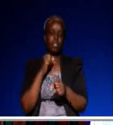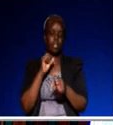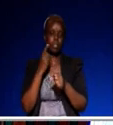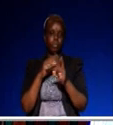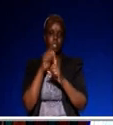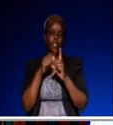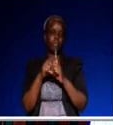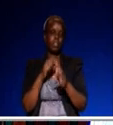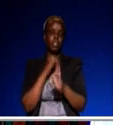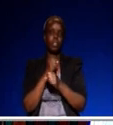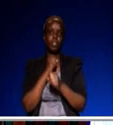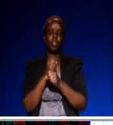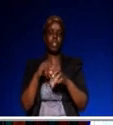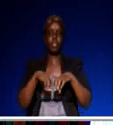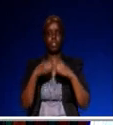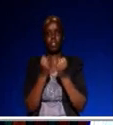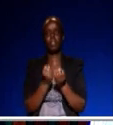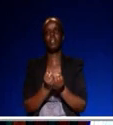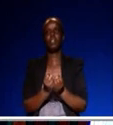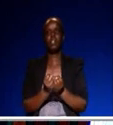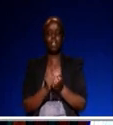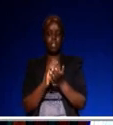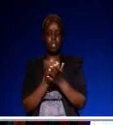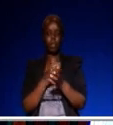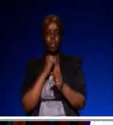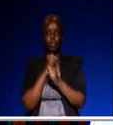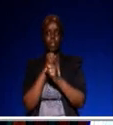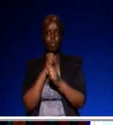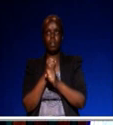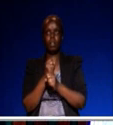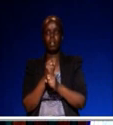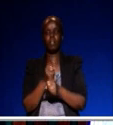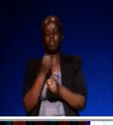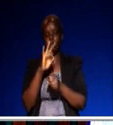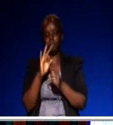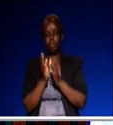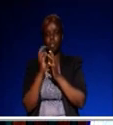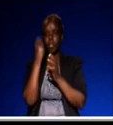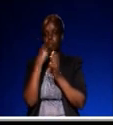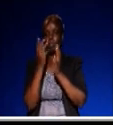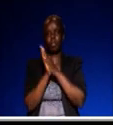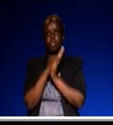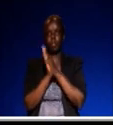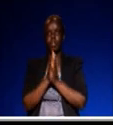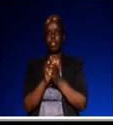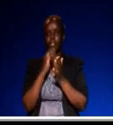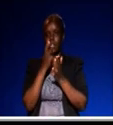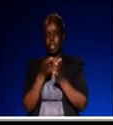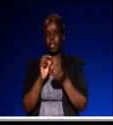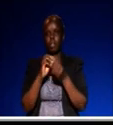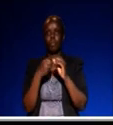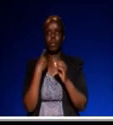for the society. And these are some of the functions that narratives serve. Number